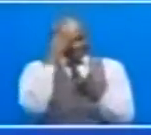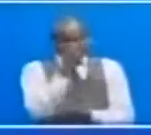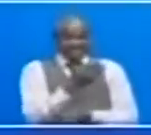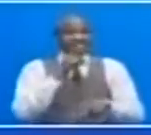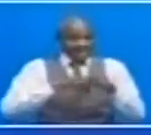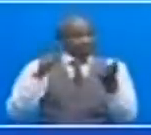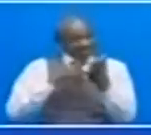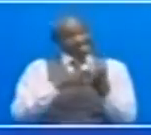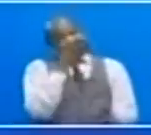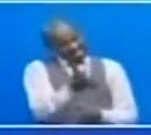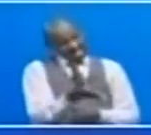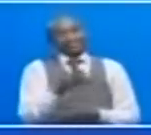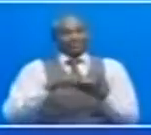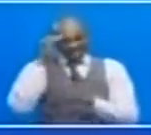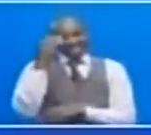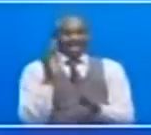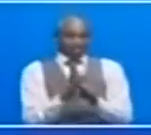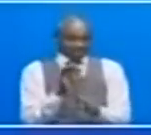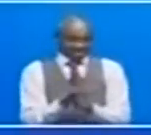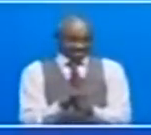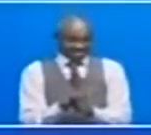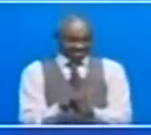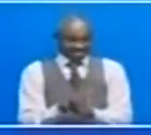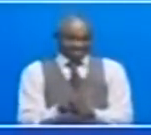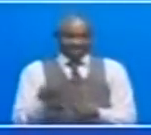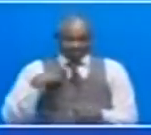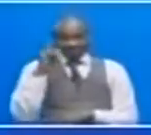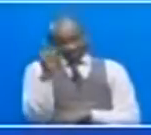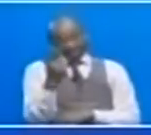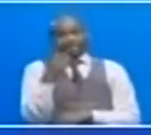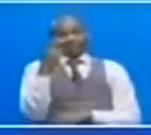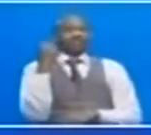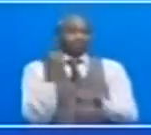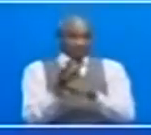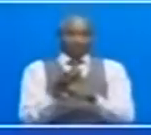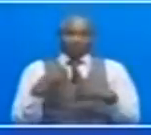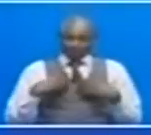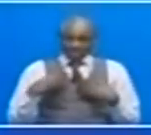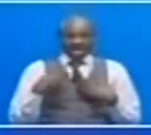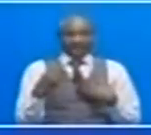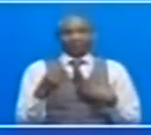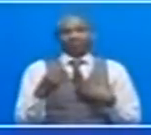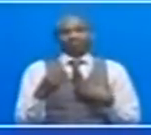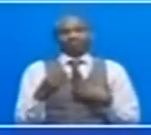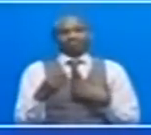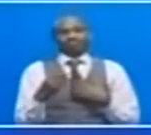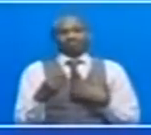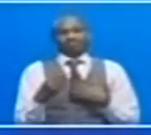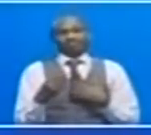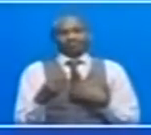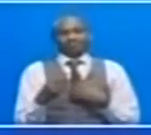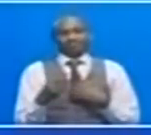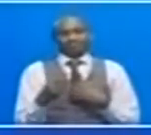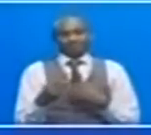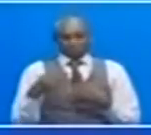you make mistakes you learn. We first, in 2012, was a big story of hedging. As